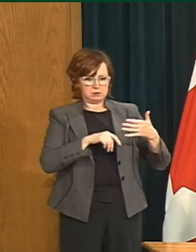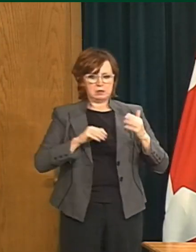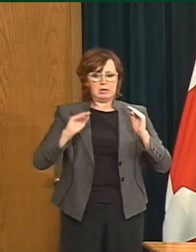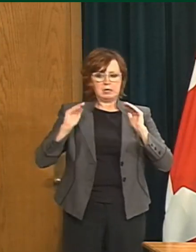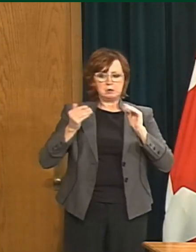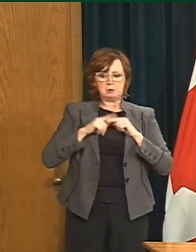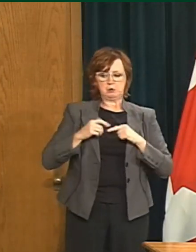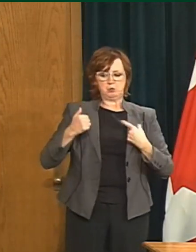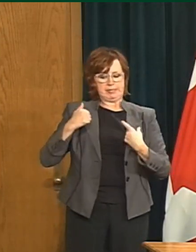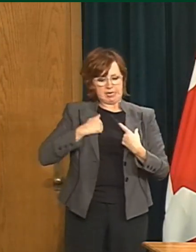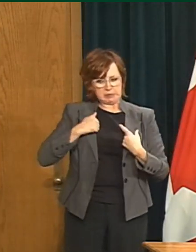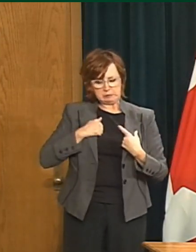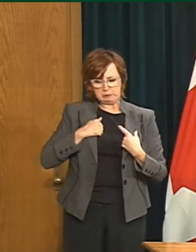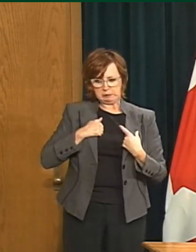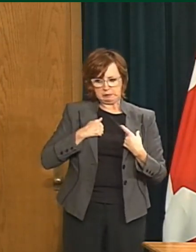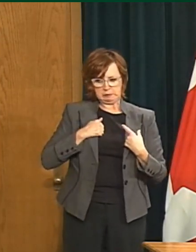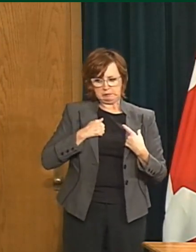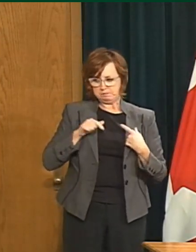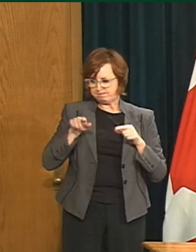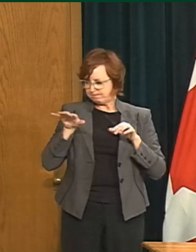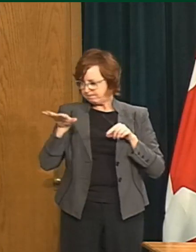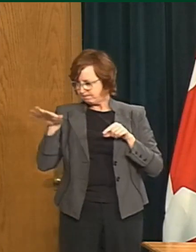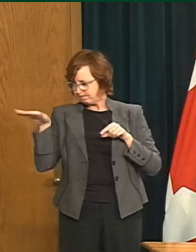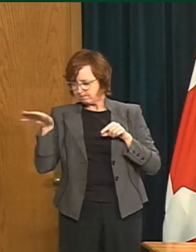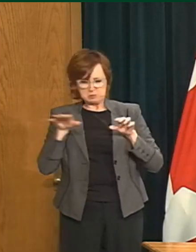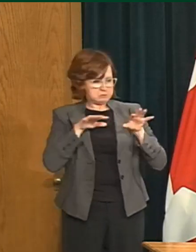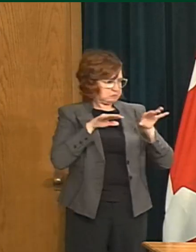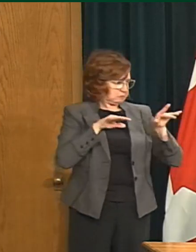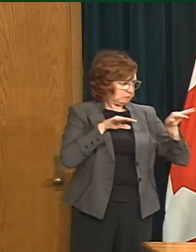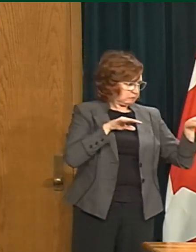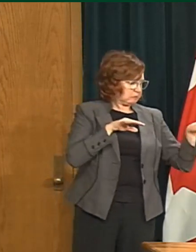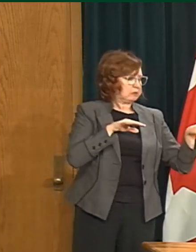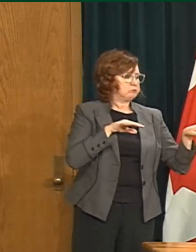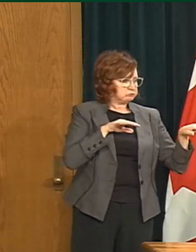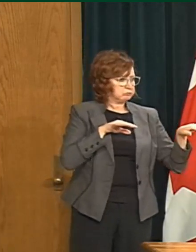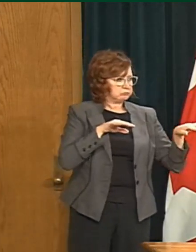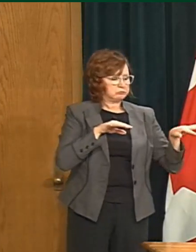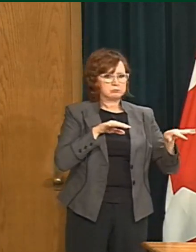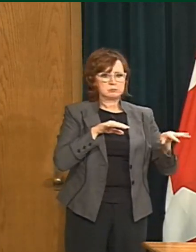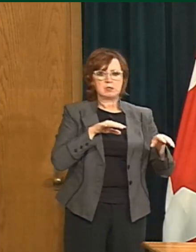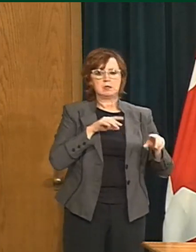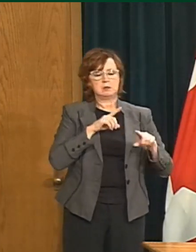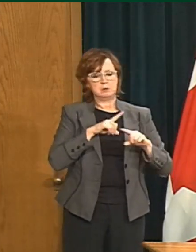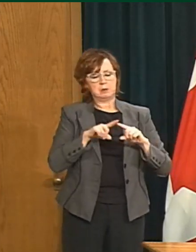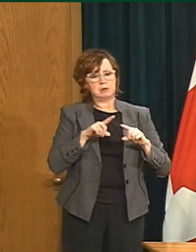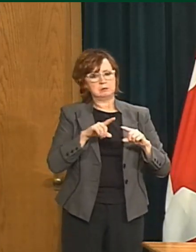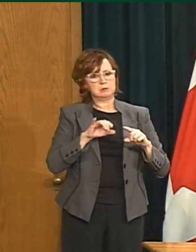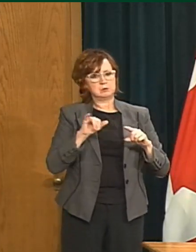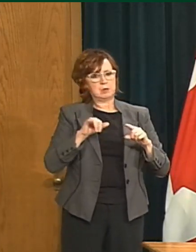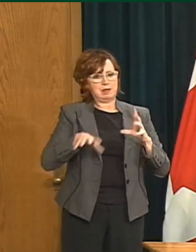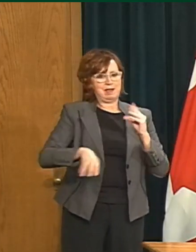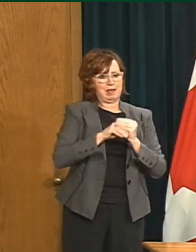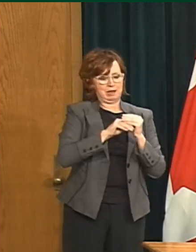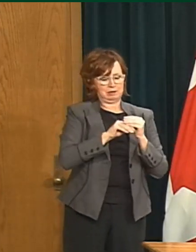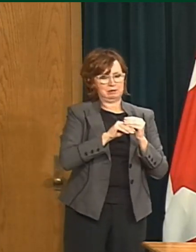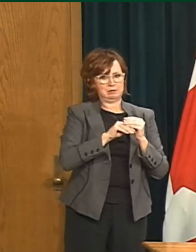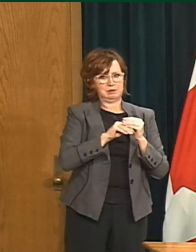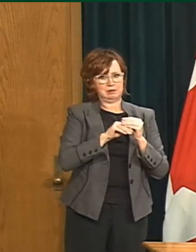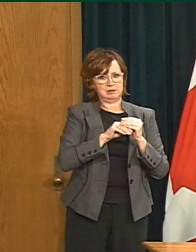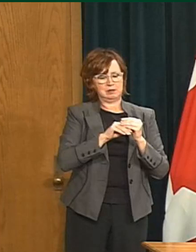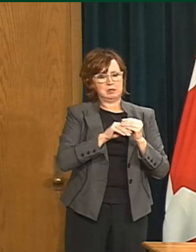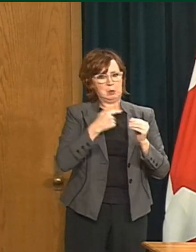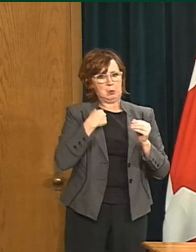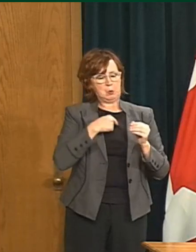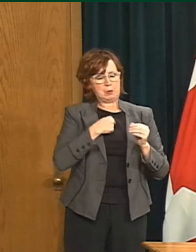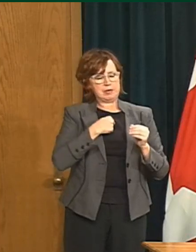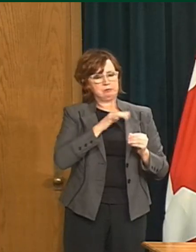parts of the world, but modeling in some of our strengths, which are obviously our ability to practice